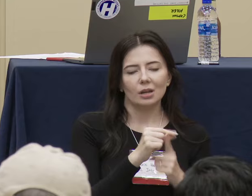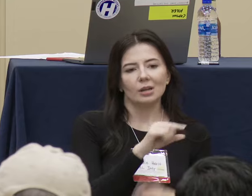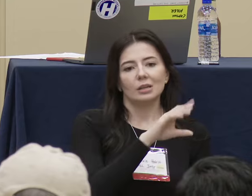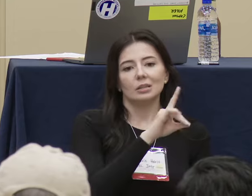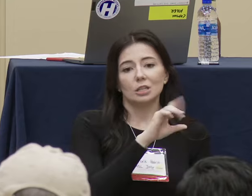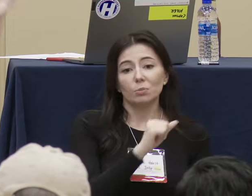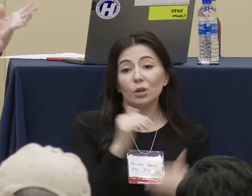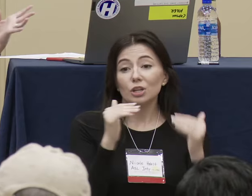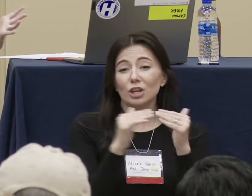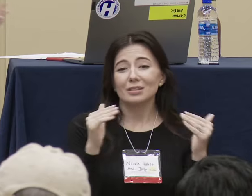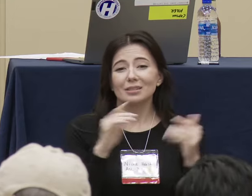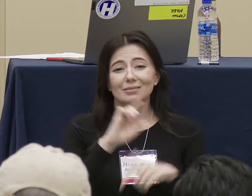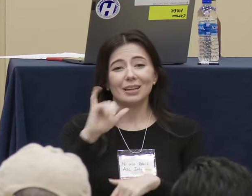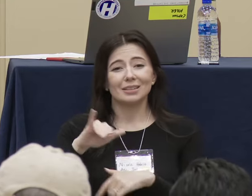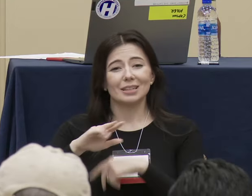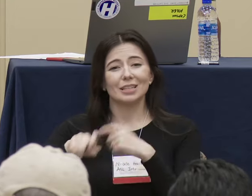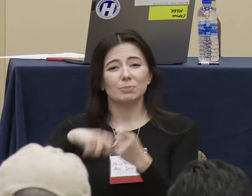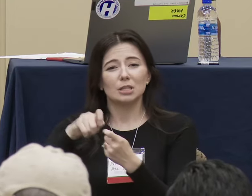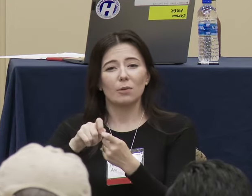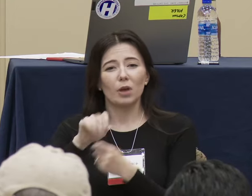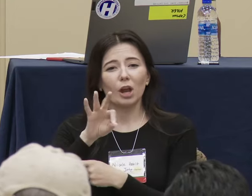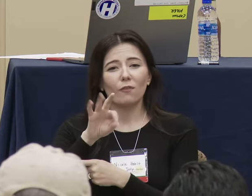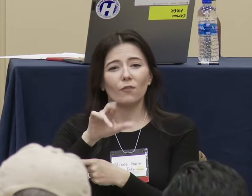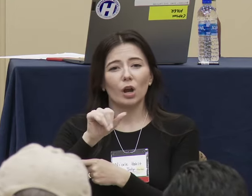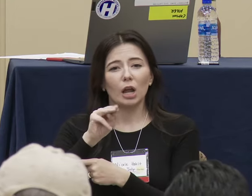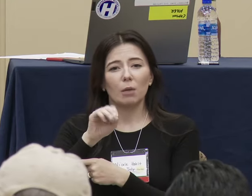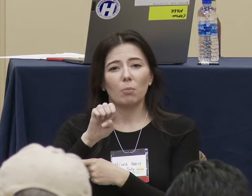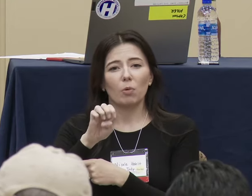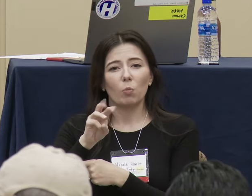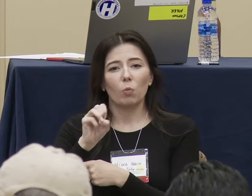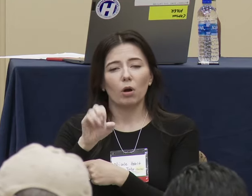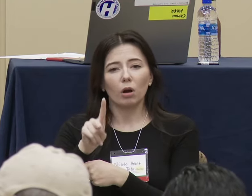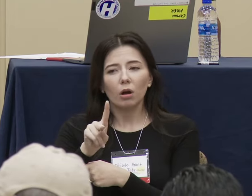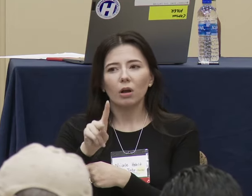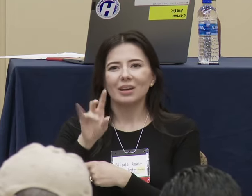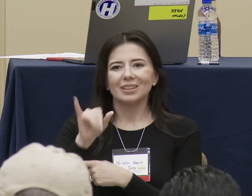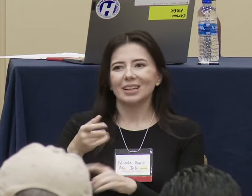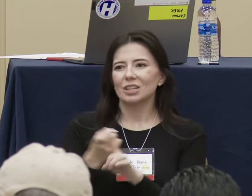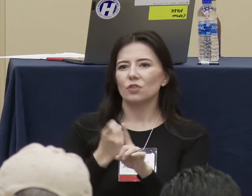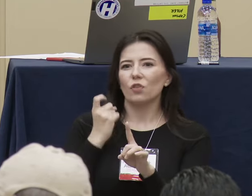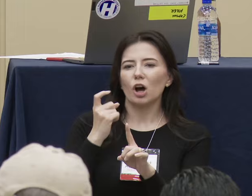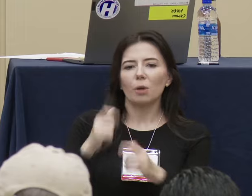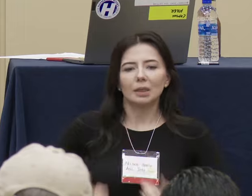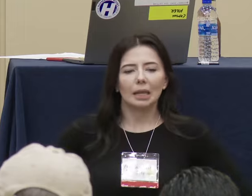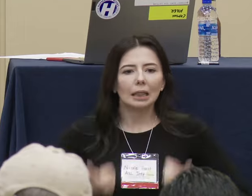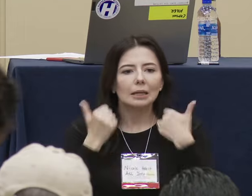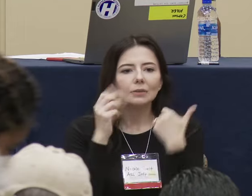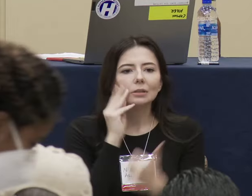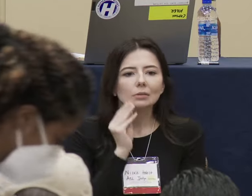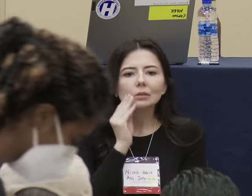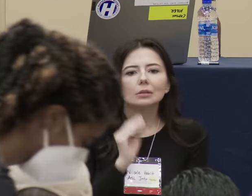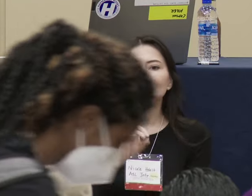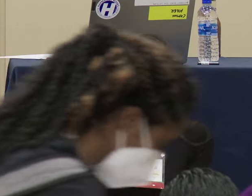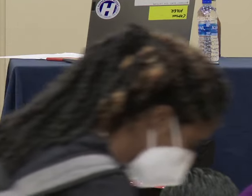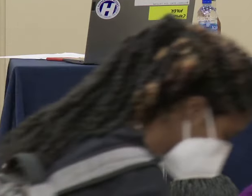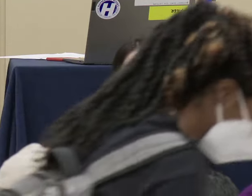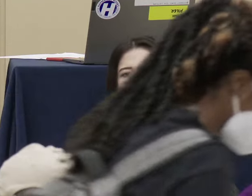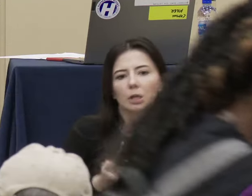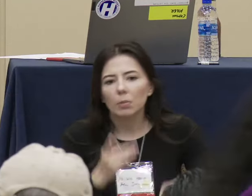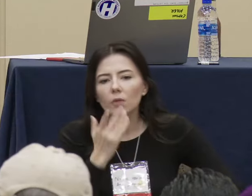is a particular framework. It's a particular framework that comes from the lived experience of disabled people of